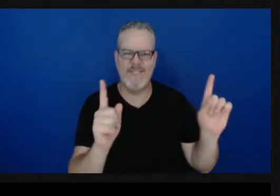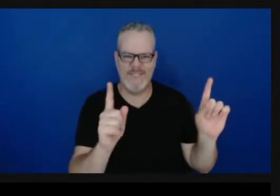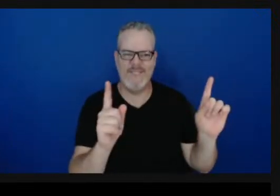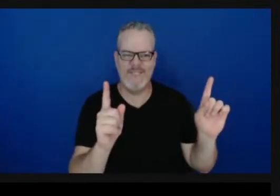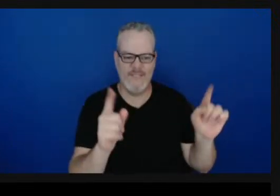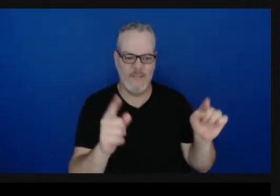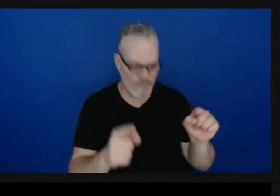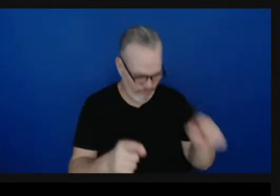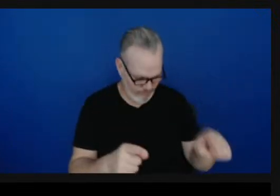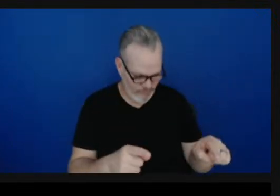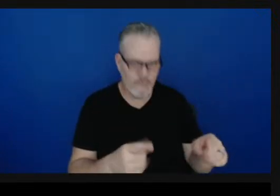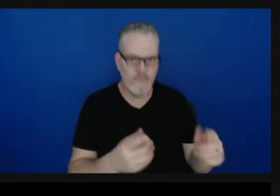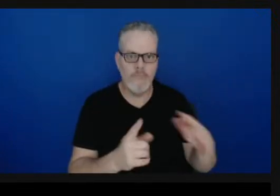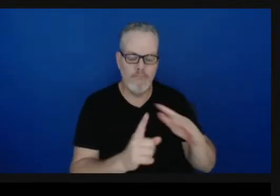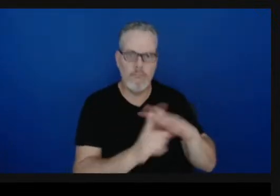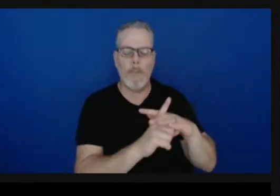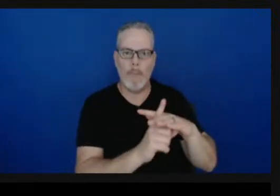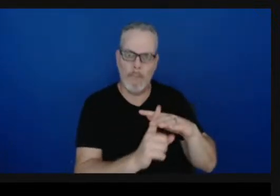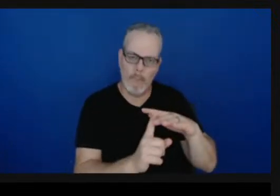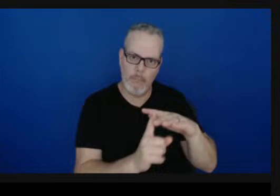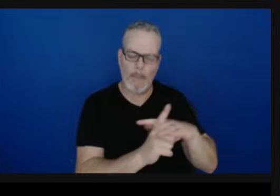they were mapped on the original